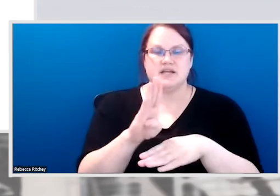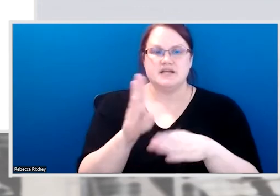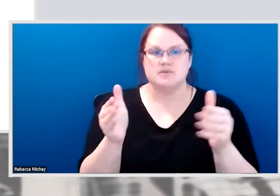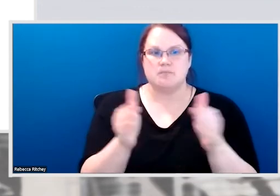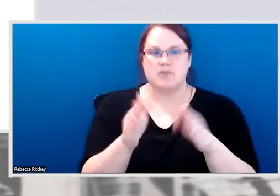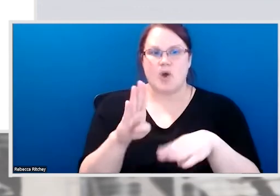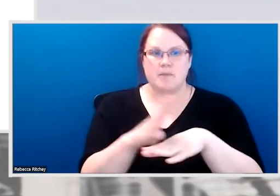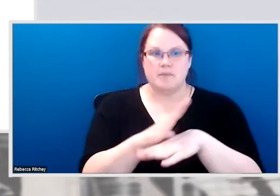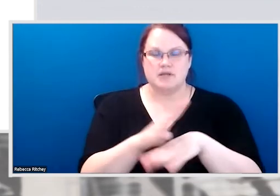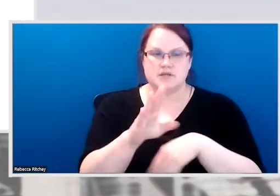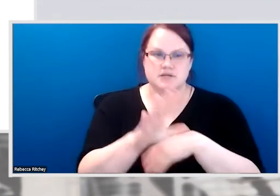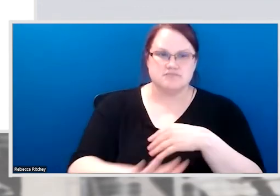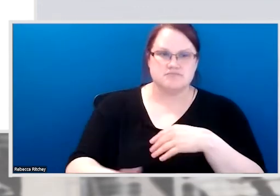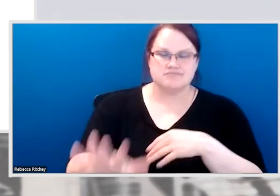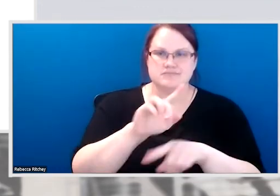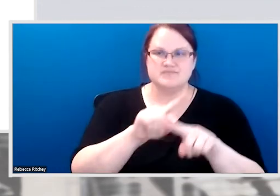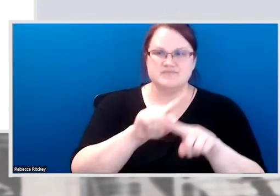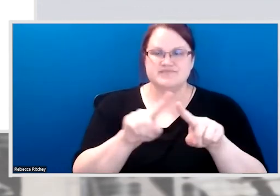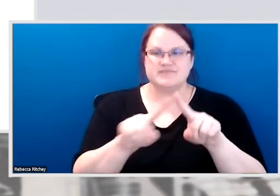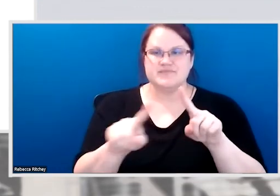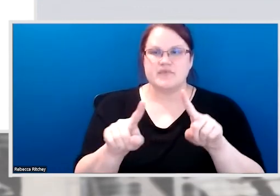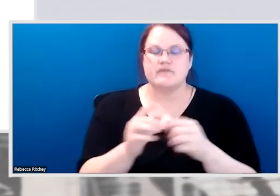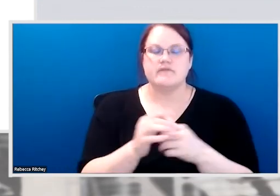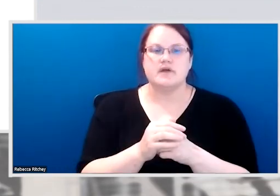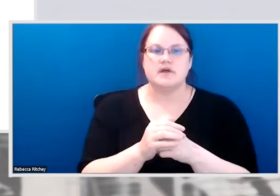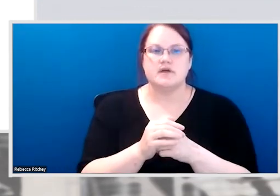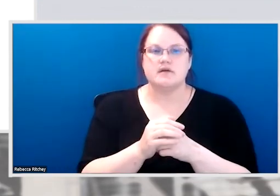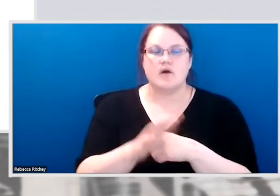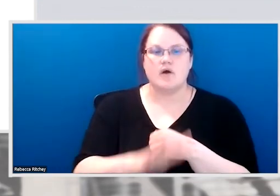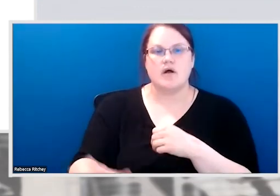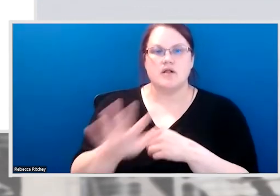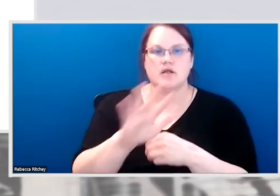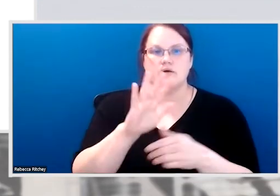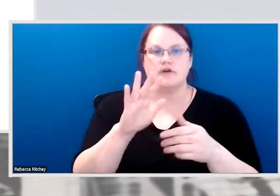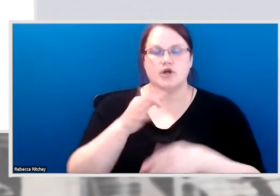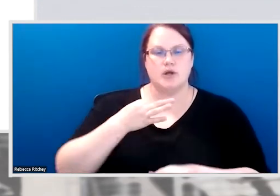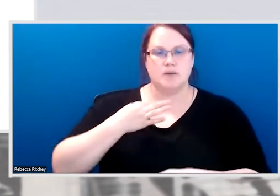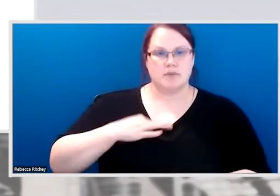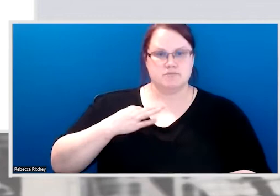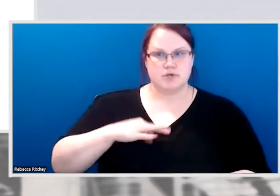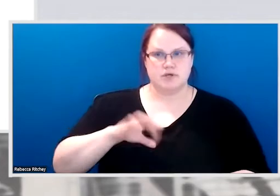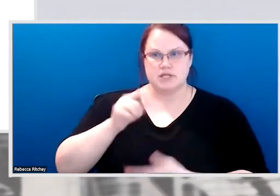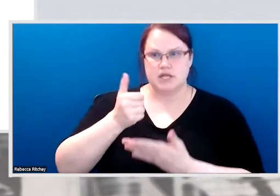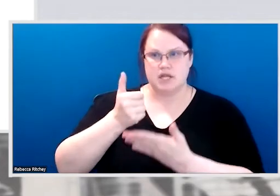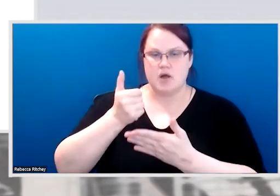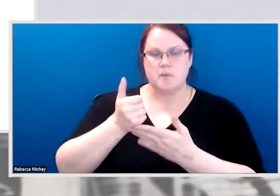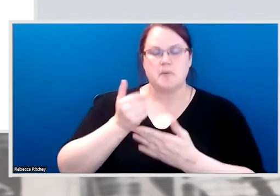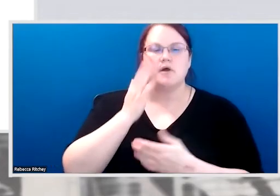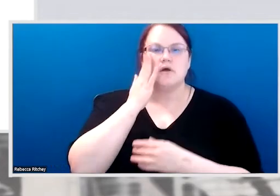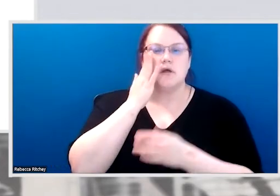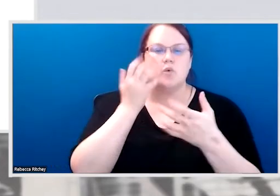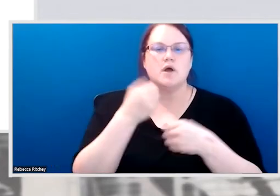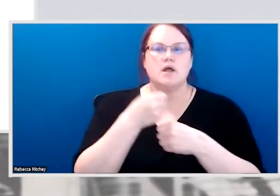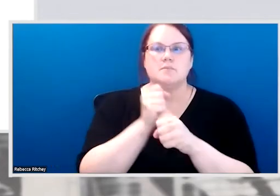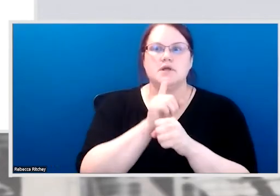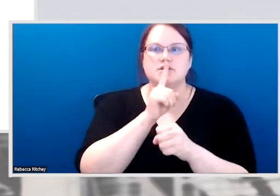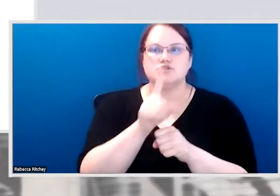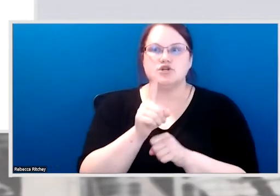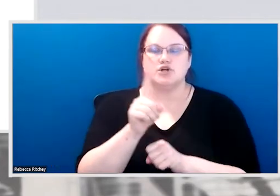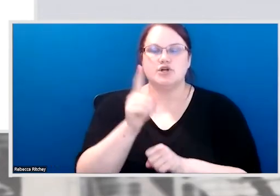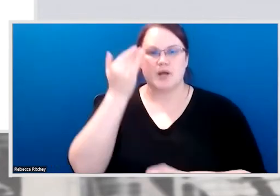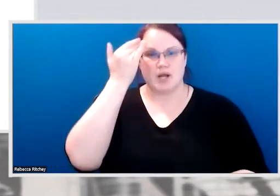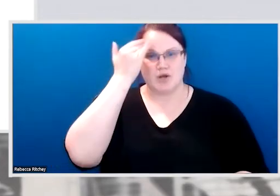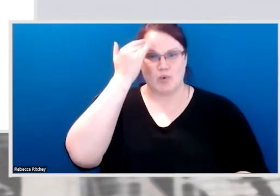across a wide variety of industries and across the city of Pittsburgh, the folks that we help. But what we want to make sure that folks are aware of, these are people, these are